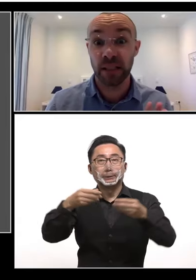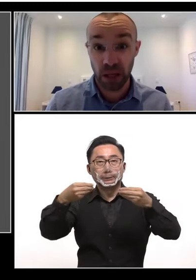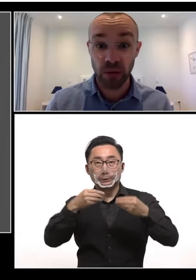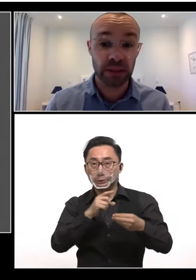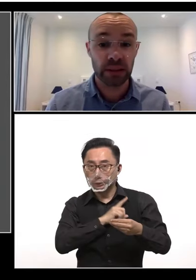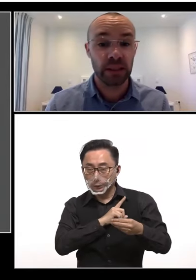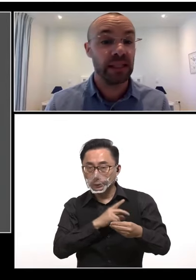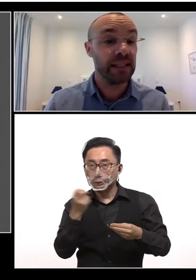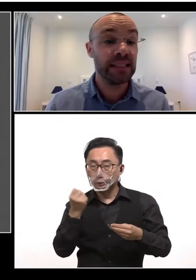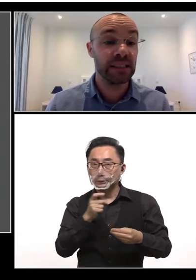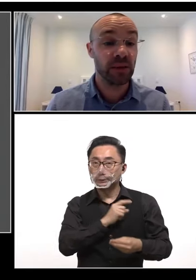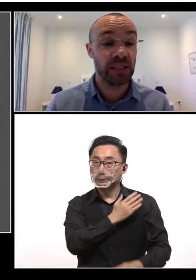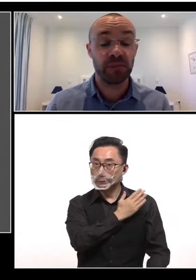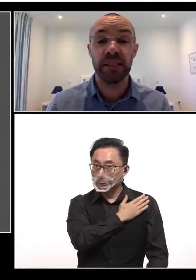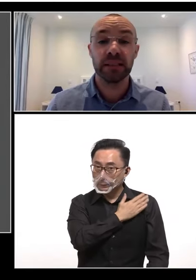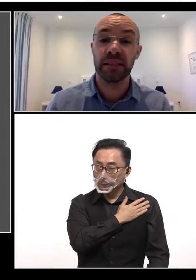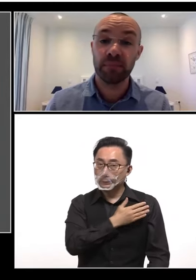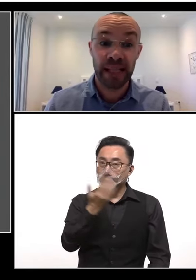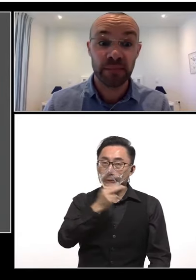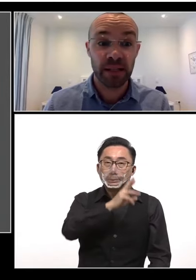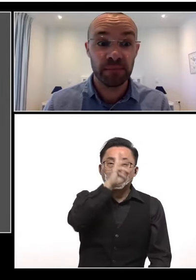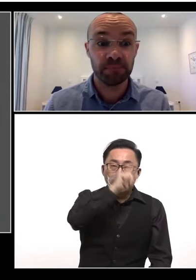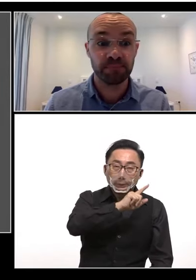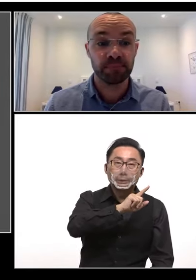made loads, listen to our deaf peers and be